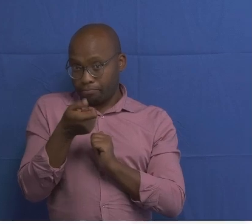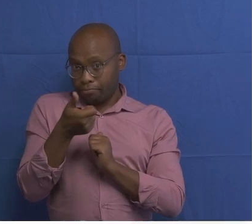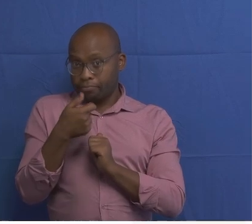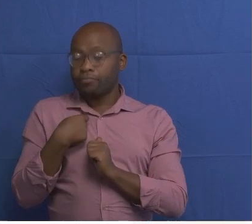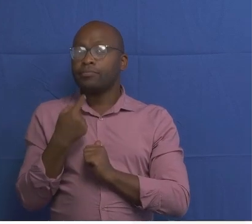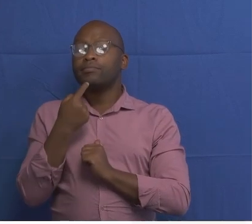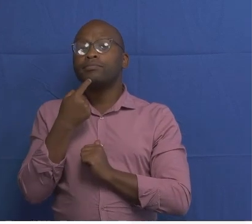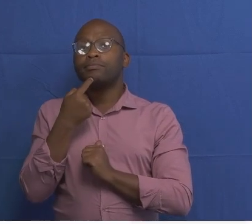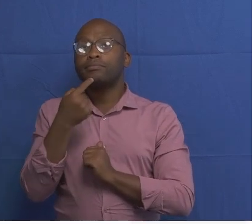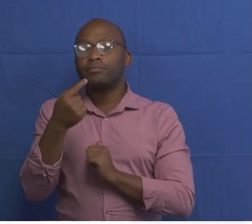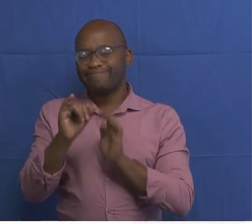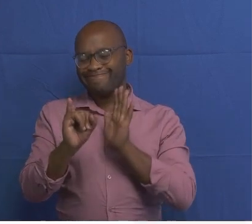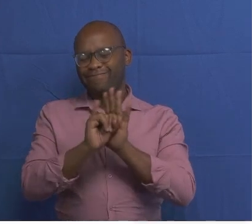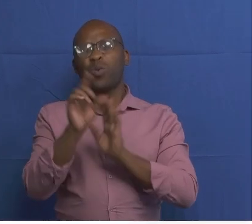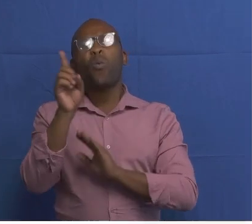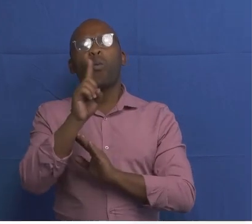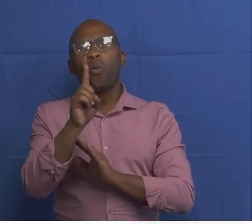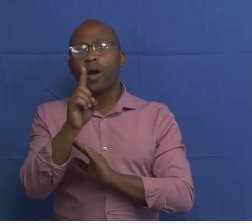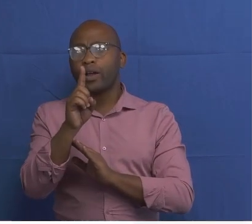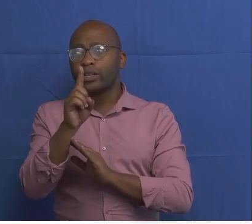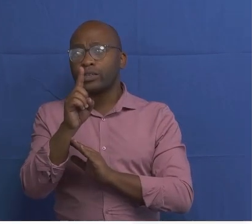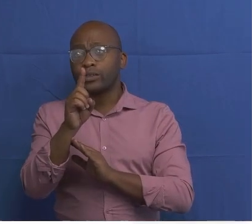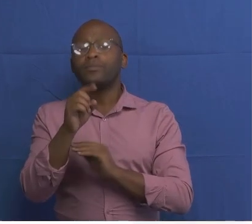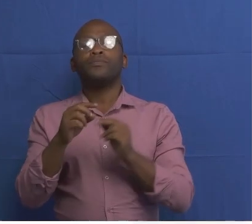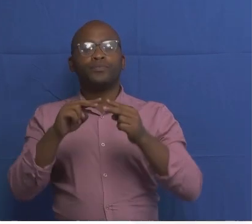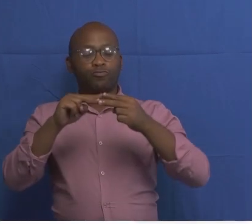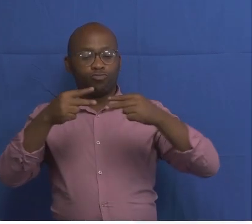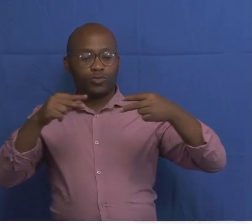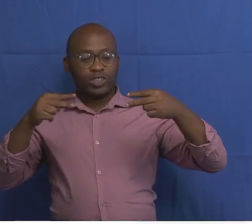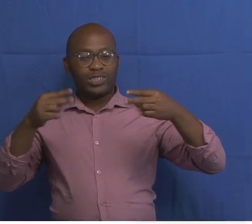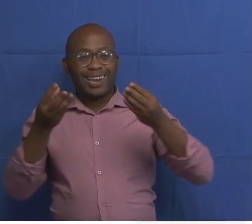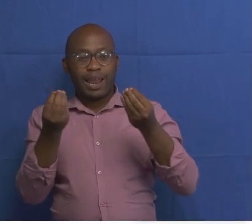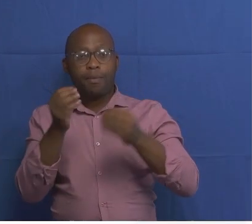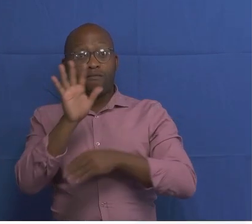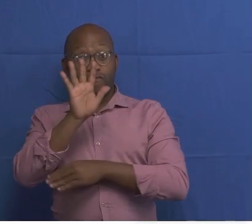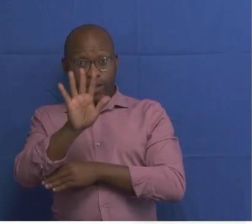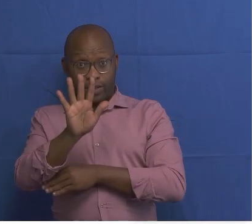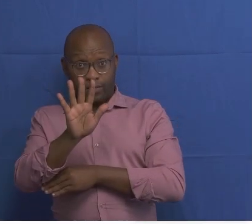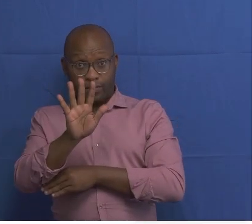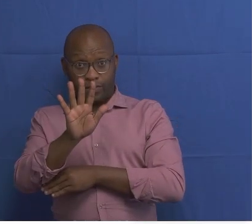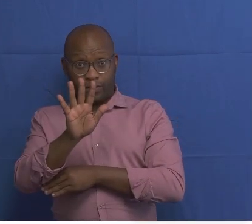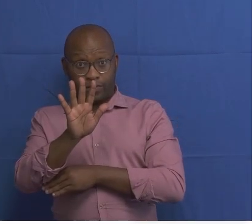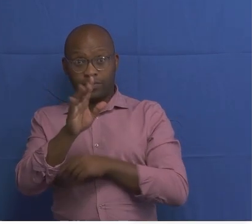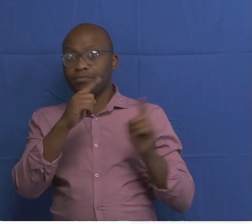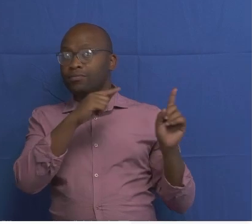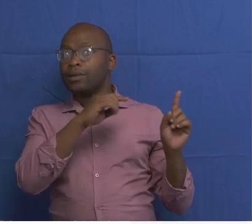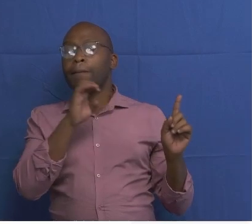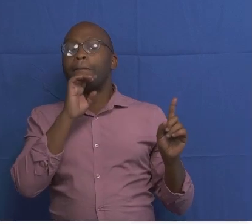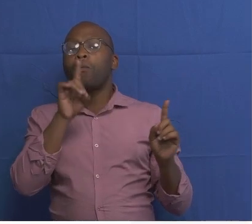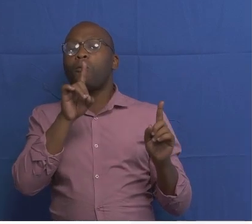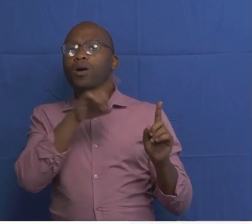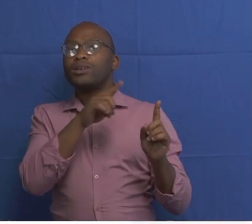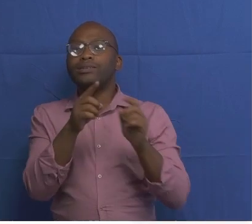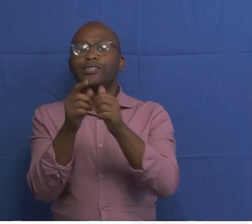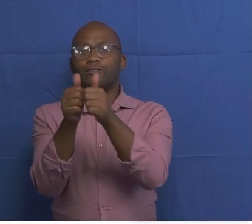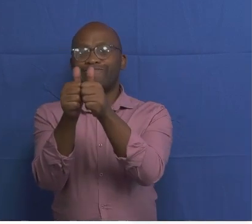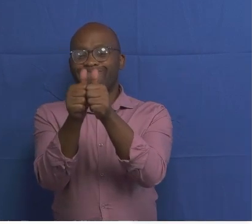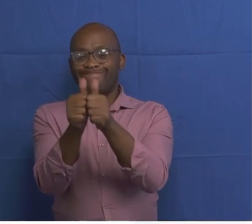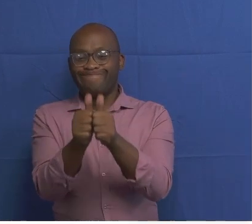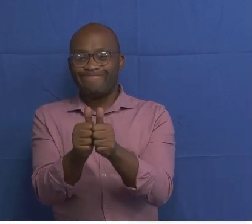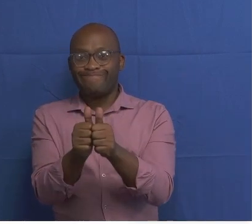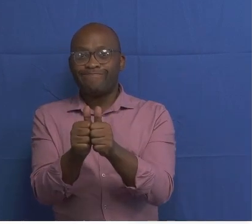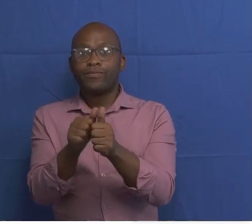identify that gene number 5, this one, is homozygous because now it has